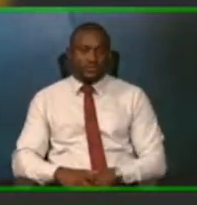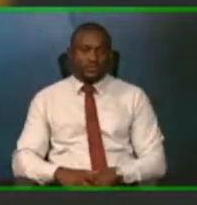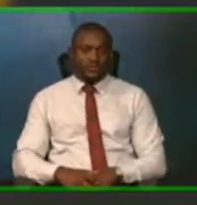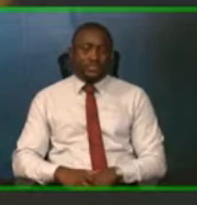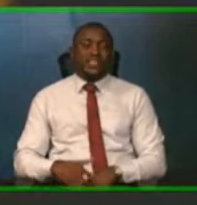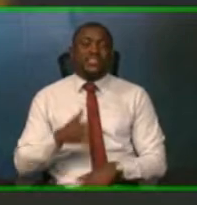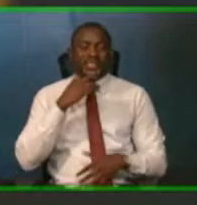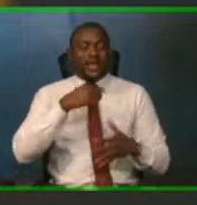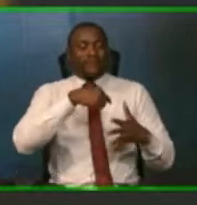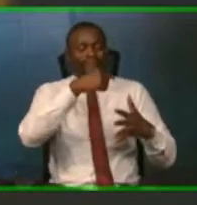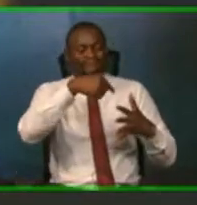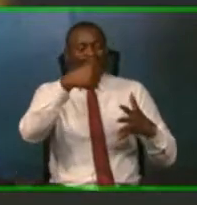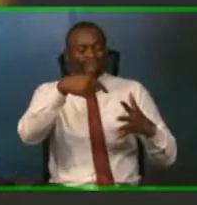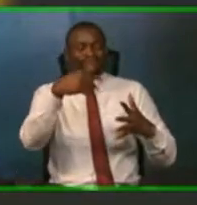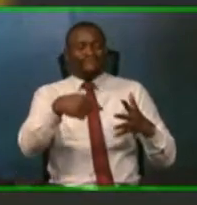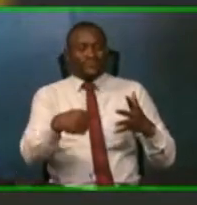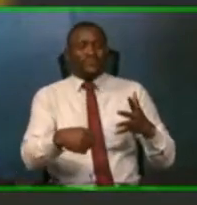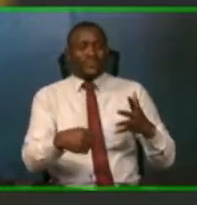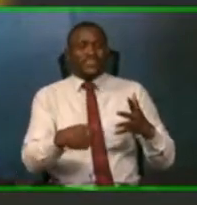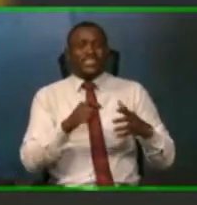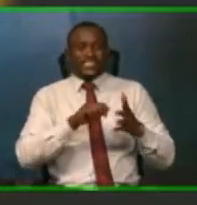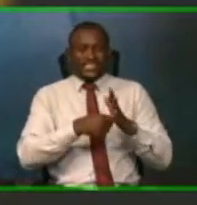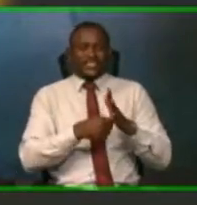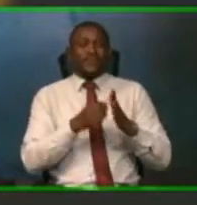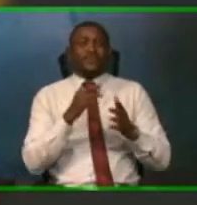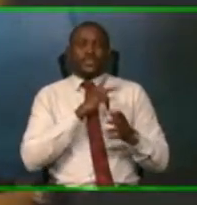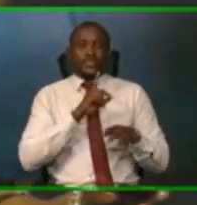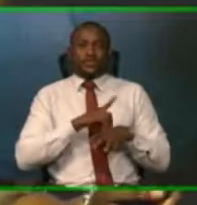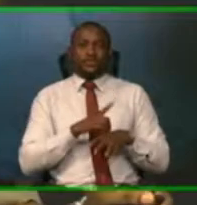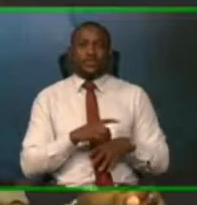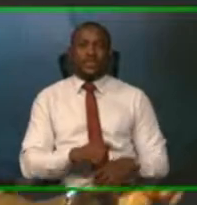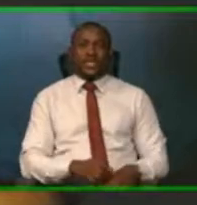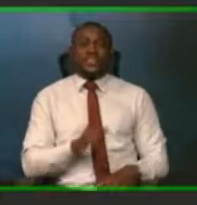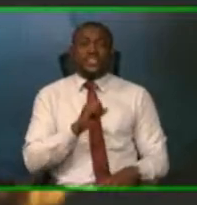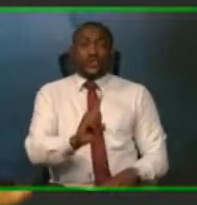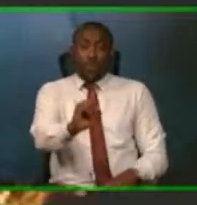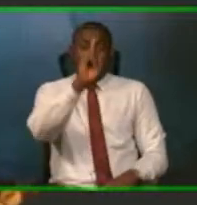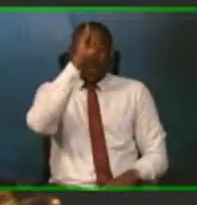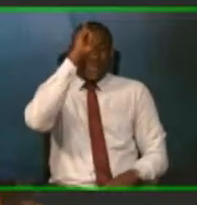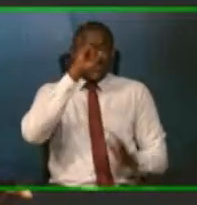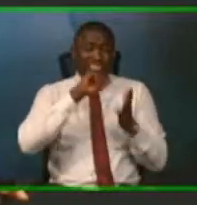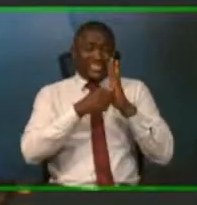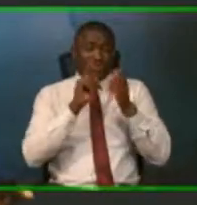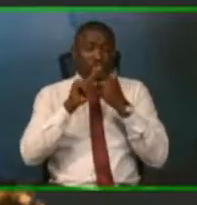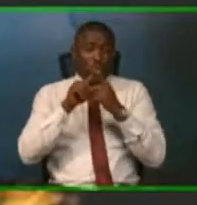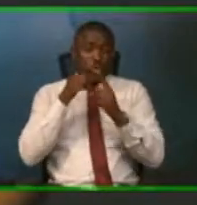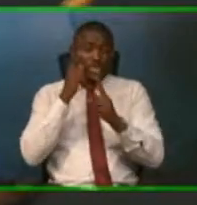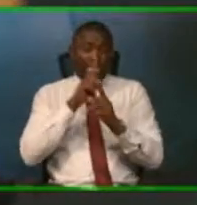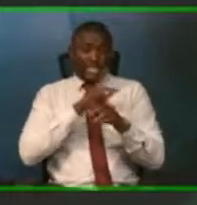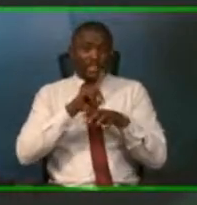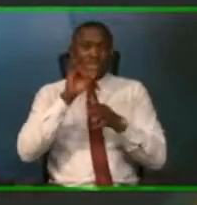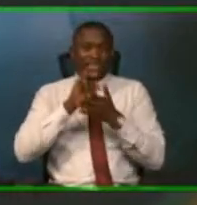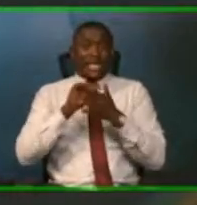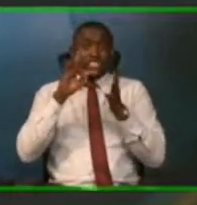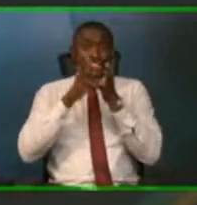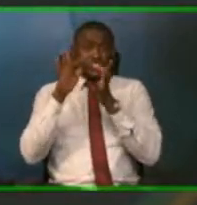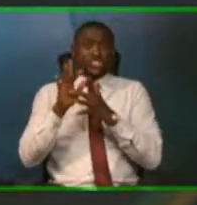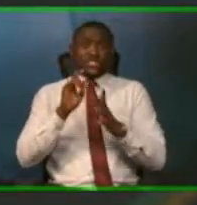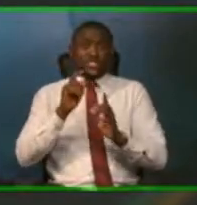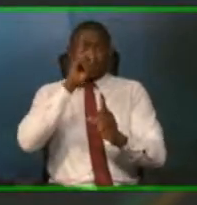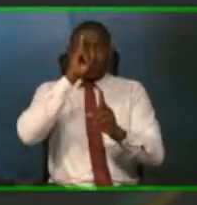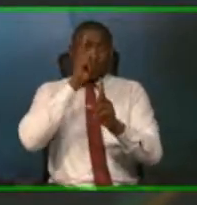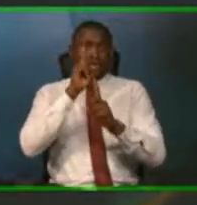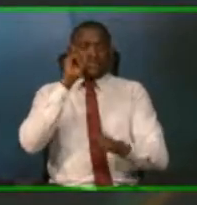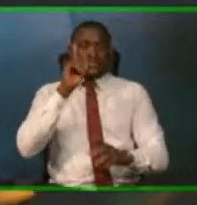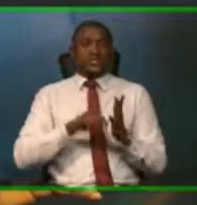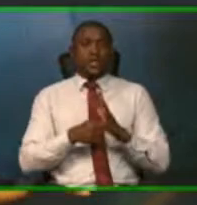There are keys of the kingdom. There is one key to the kingdom, Jesus. And then when you come into the kingdom, there